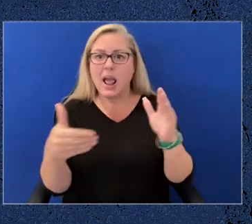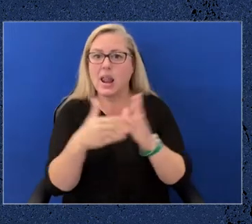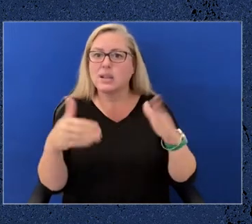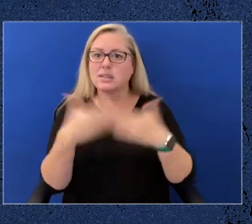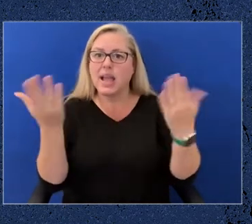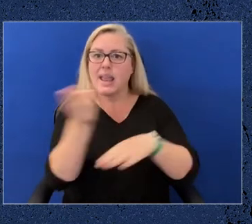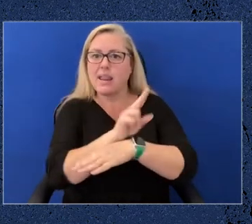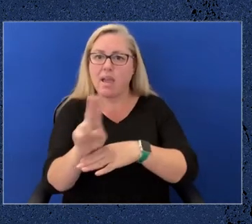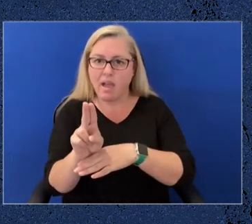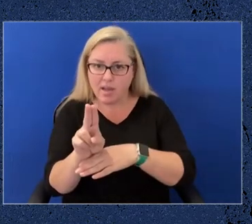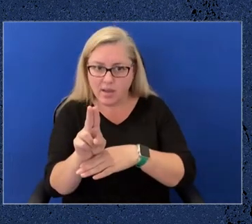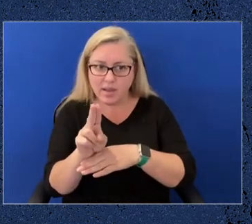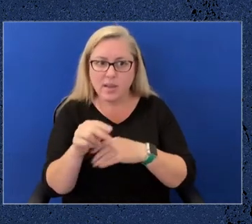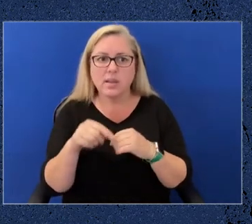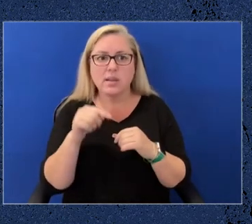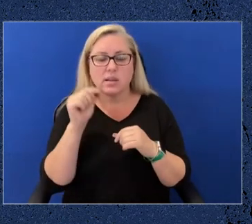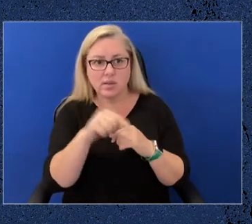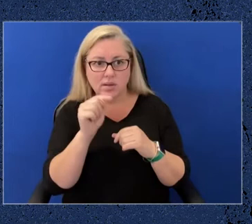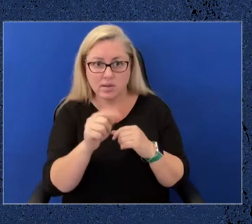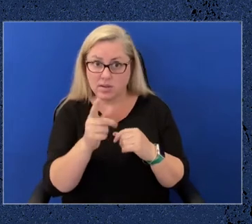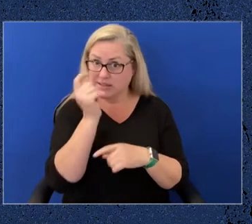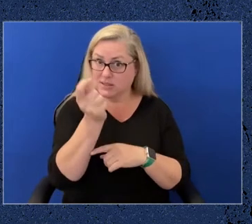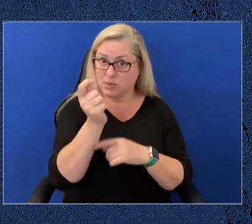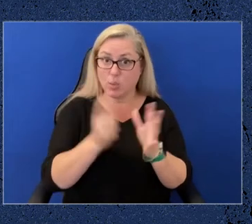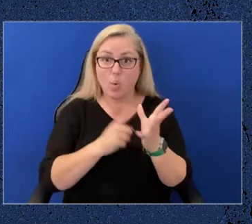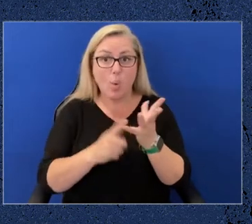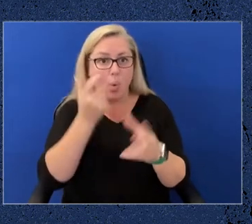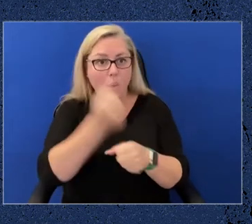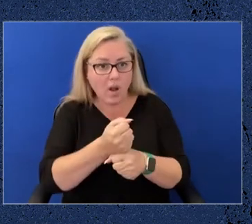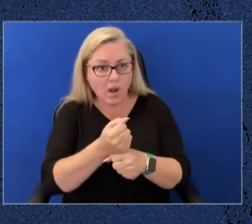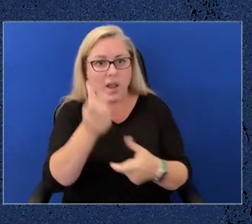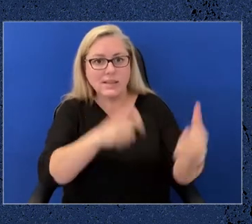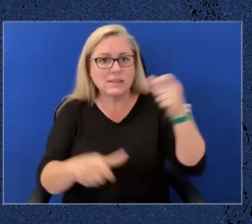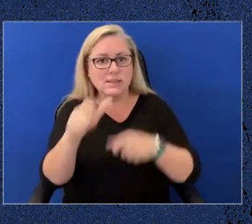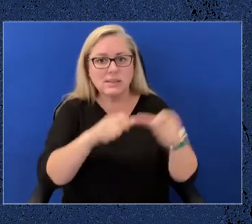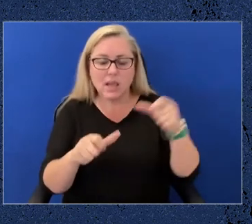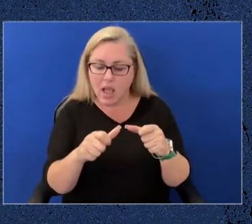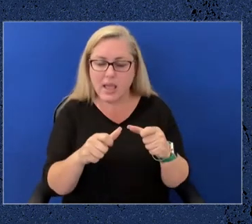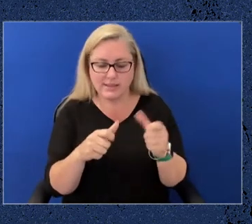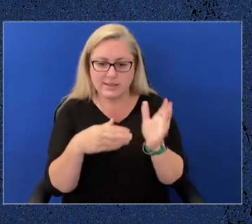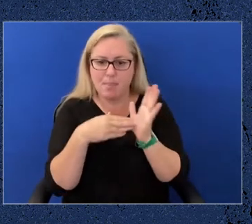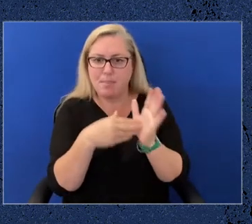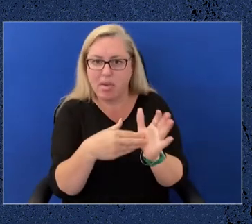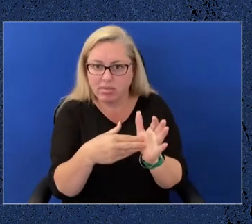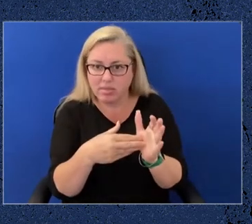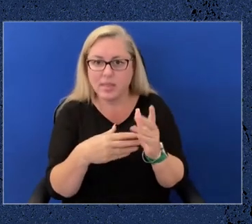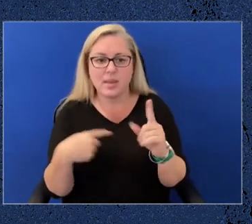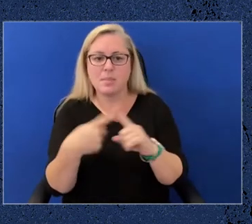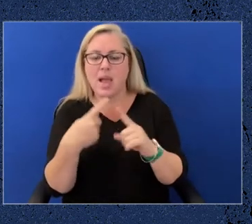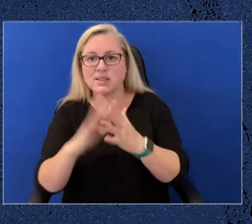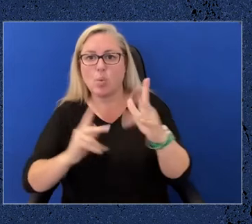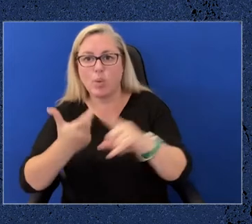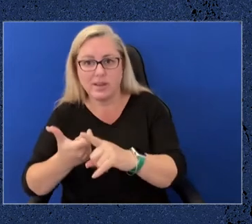also in very soon in August, we have a science month and week as well. So this week recognizes